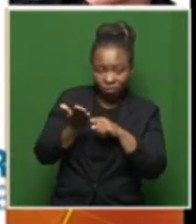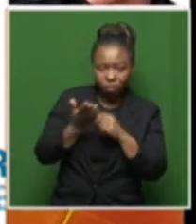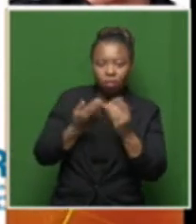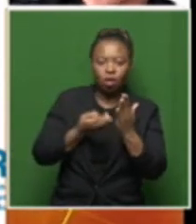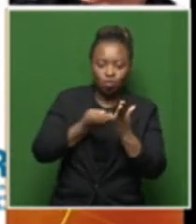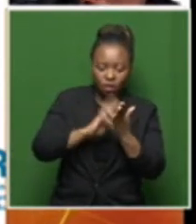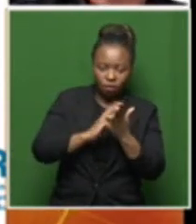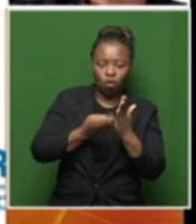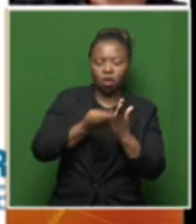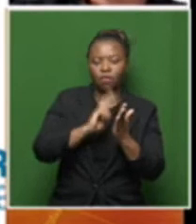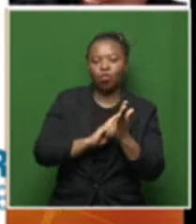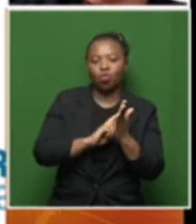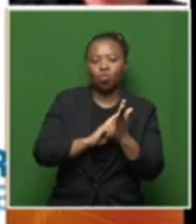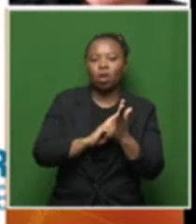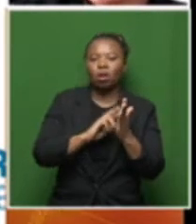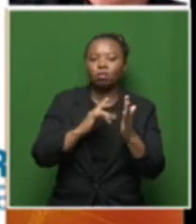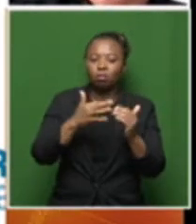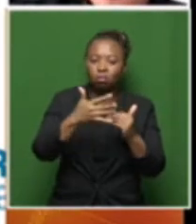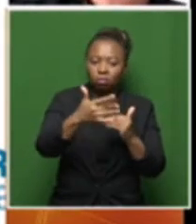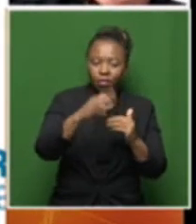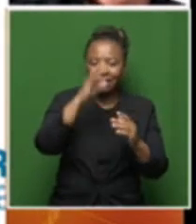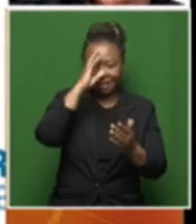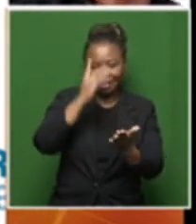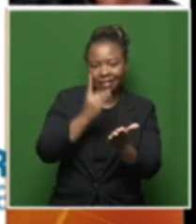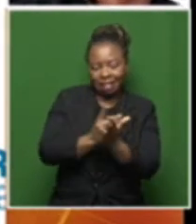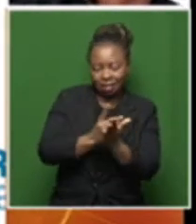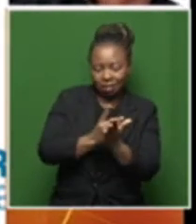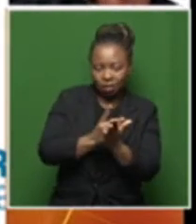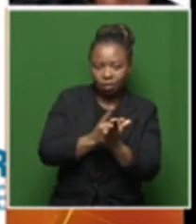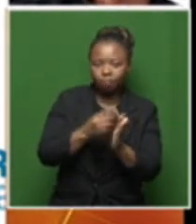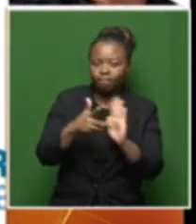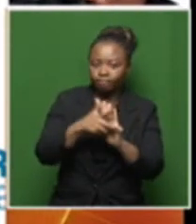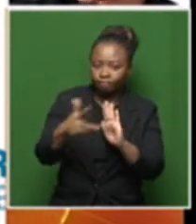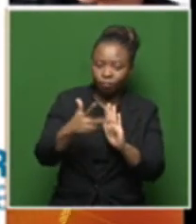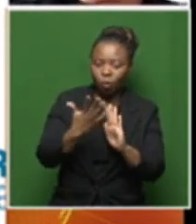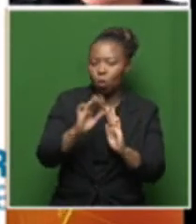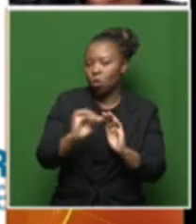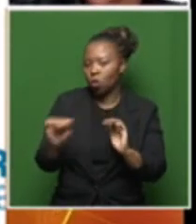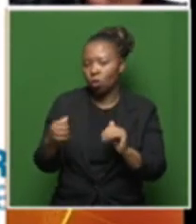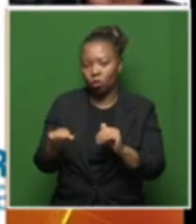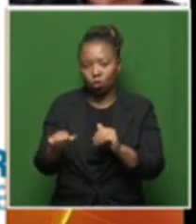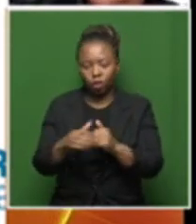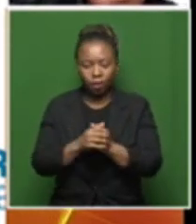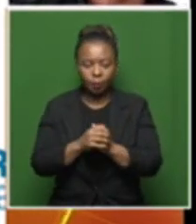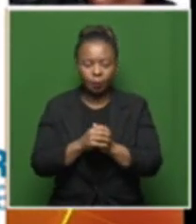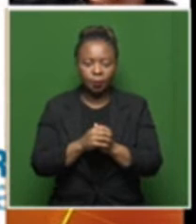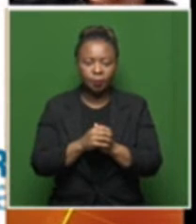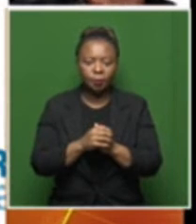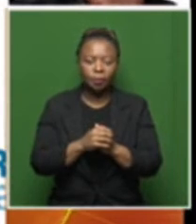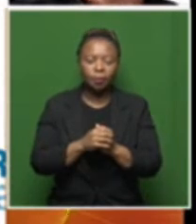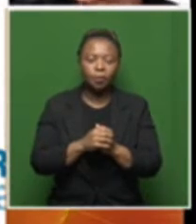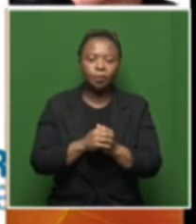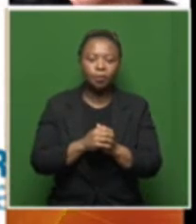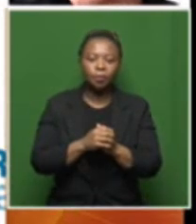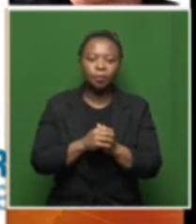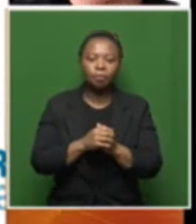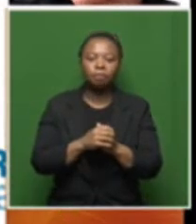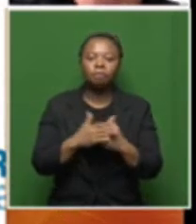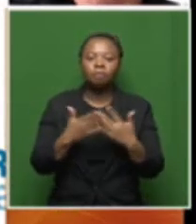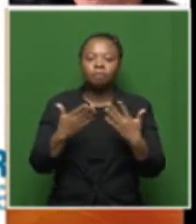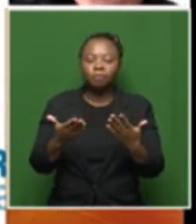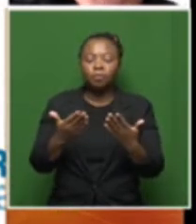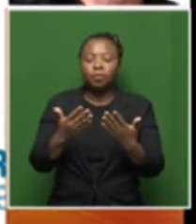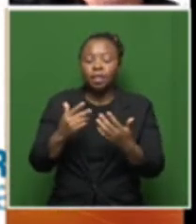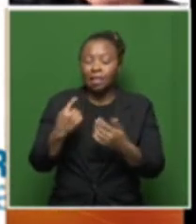hoping to issue a decision on market authorization. We've also recently then issued a Section